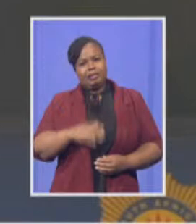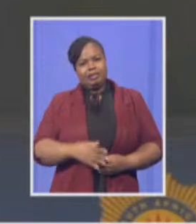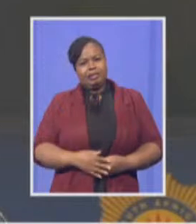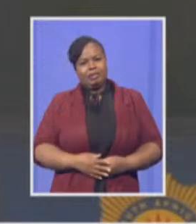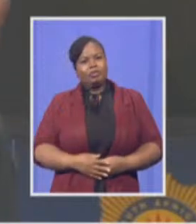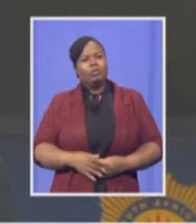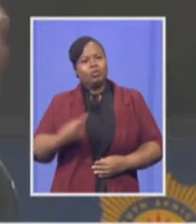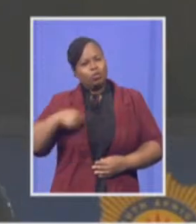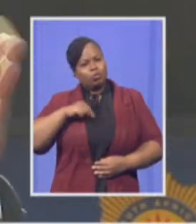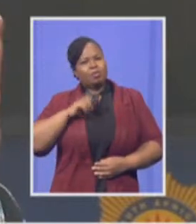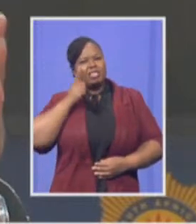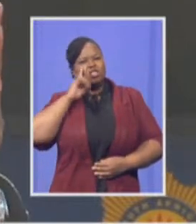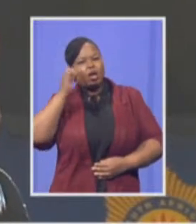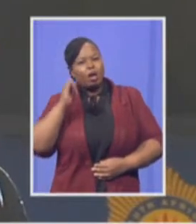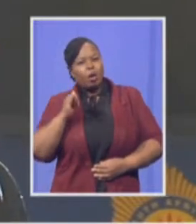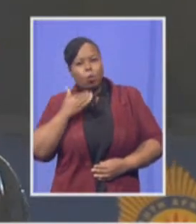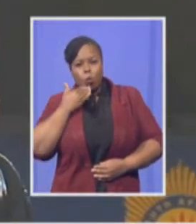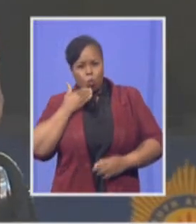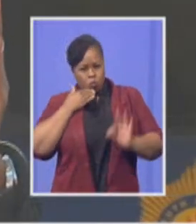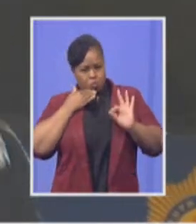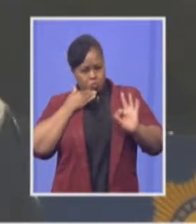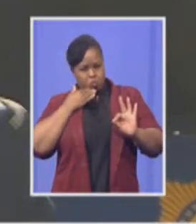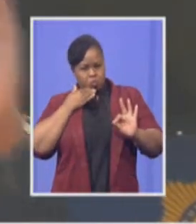kuzofanele sinivethe